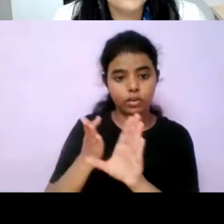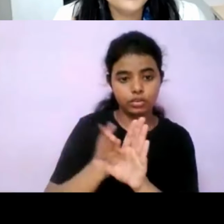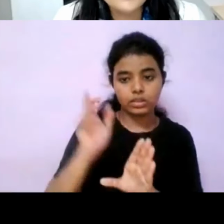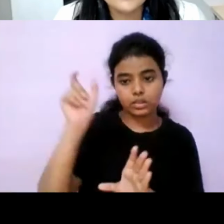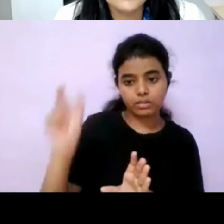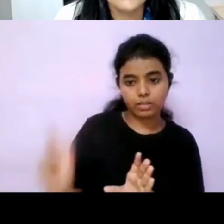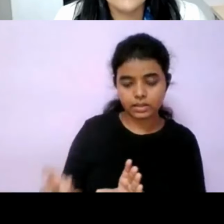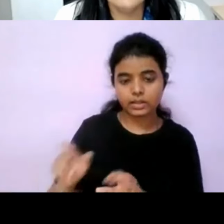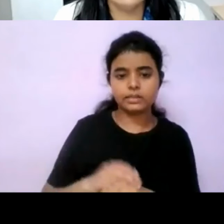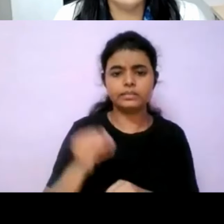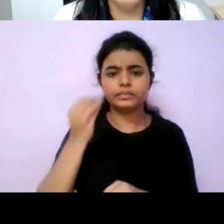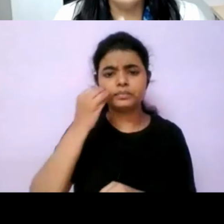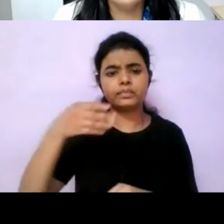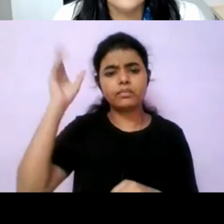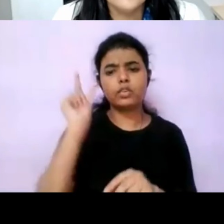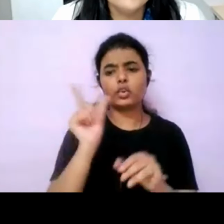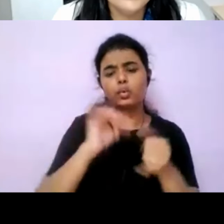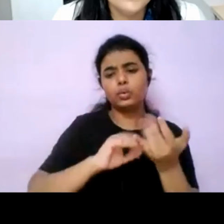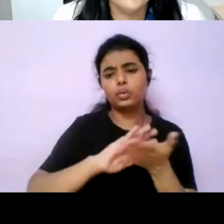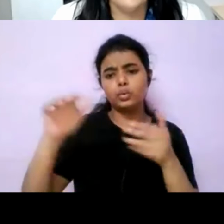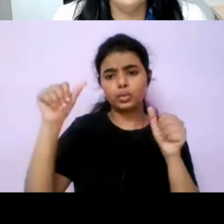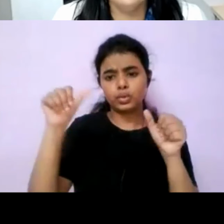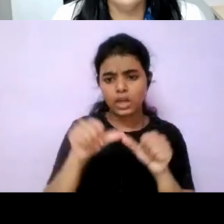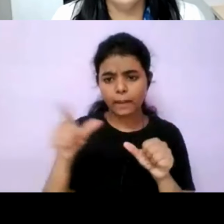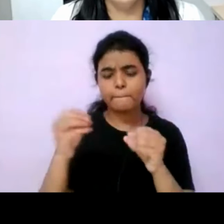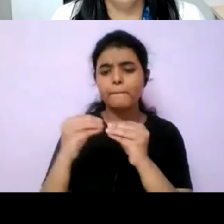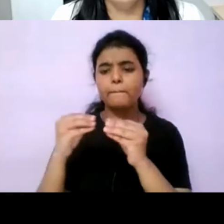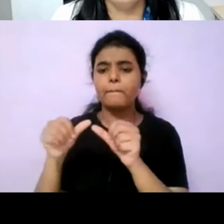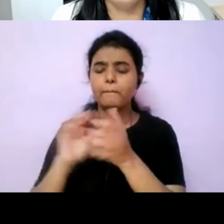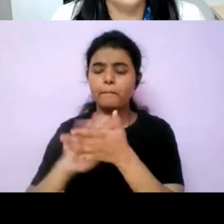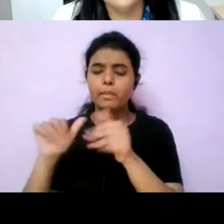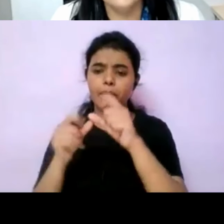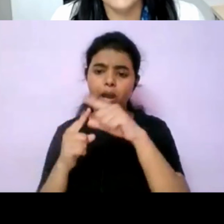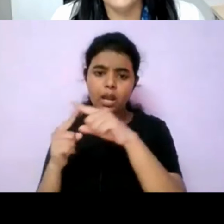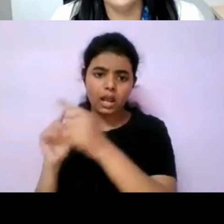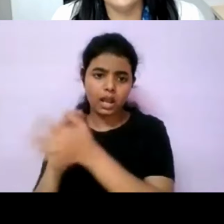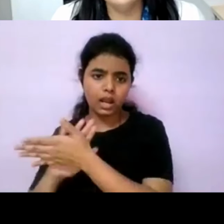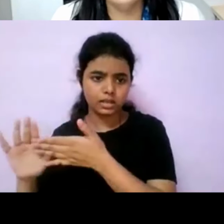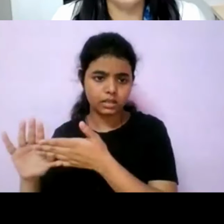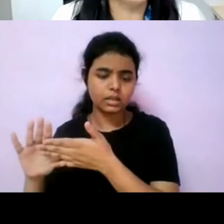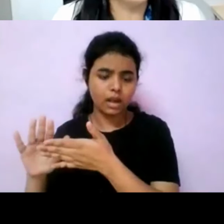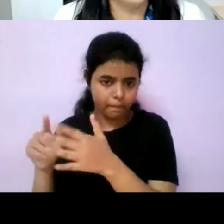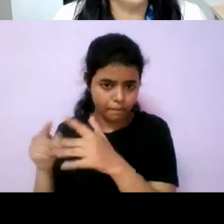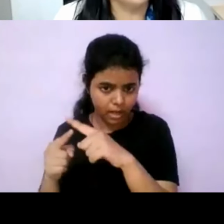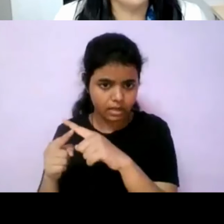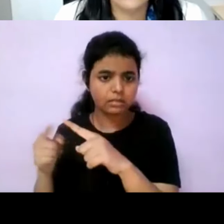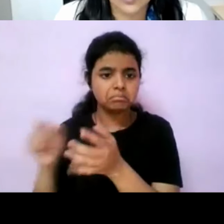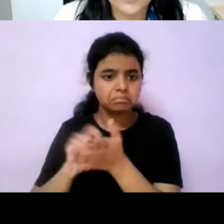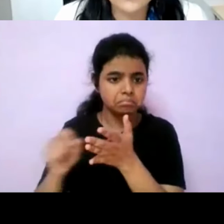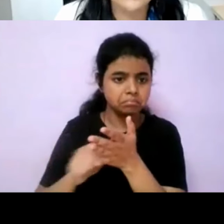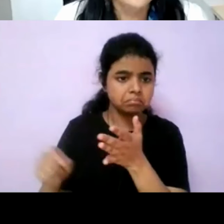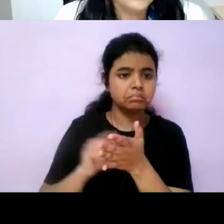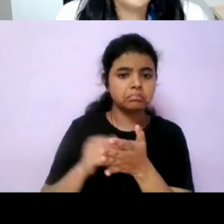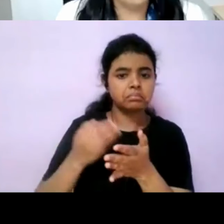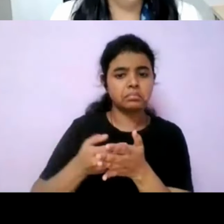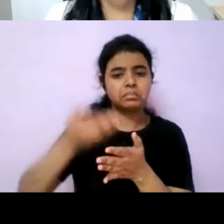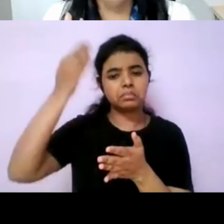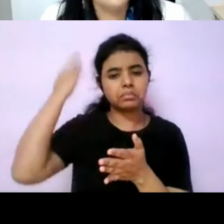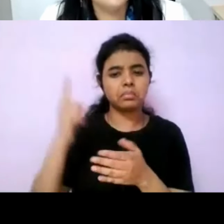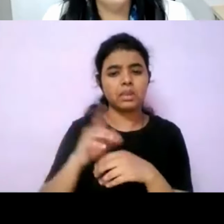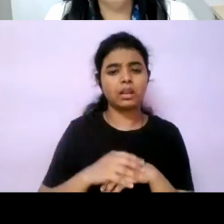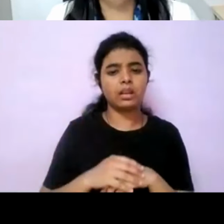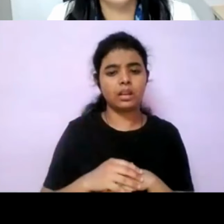in 1963 was the first one that did a detailed analysis of social attitudes towards